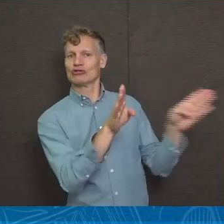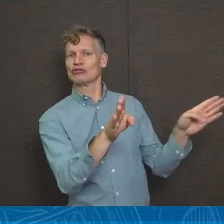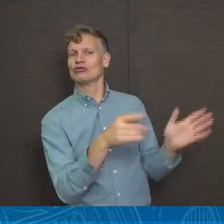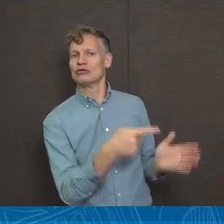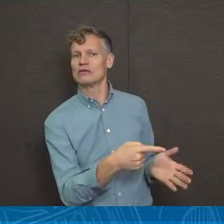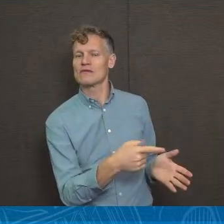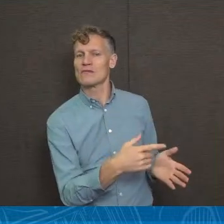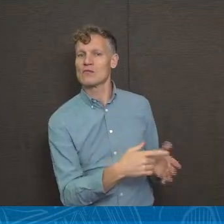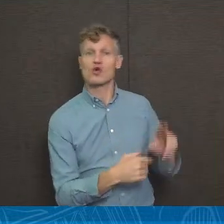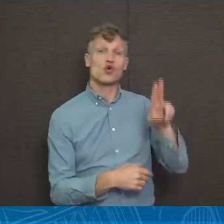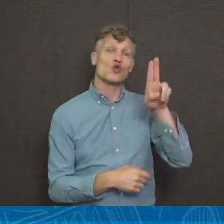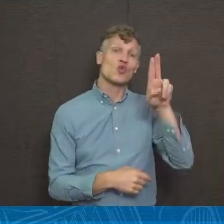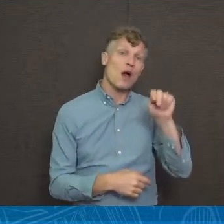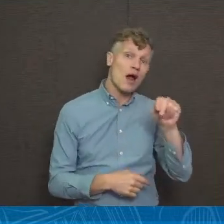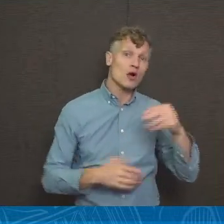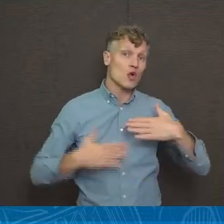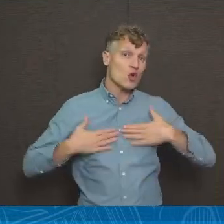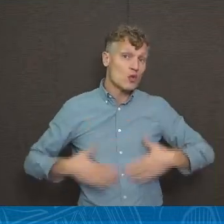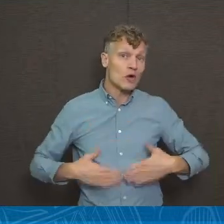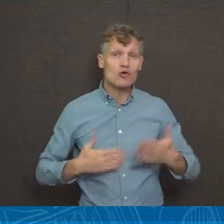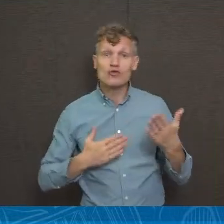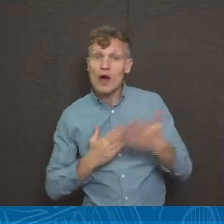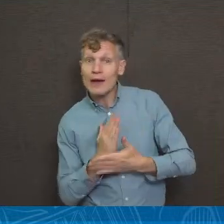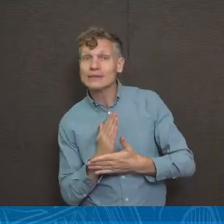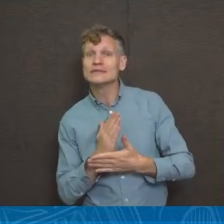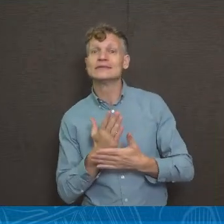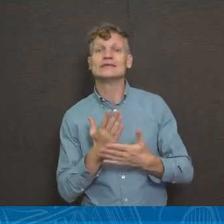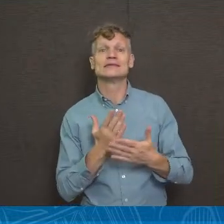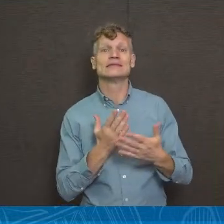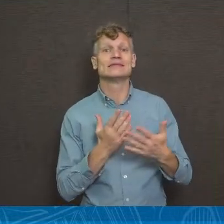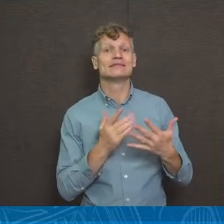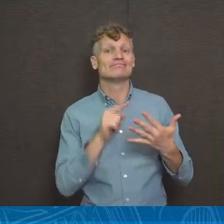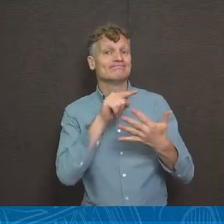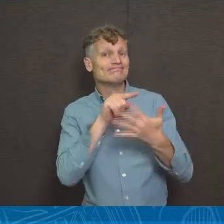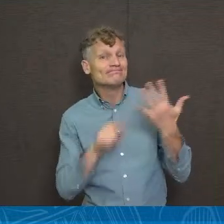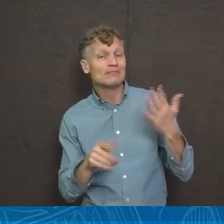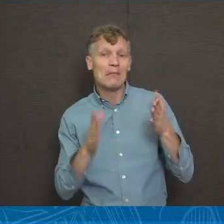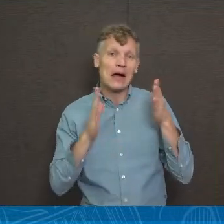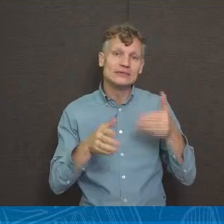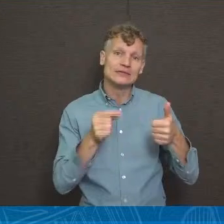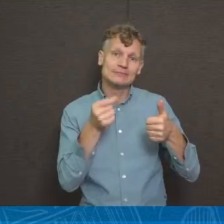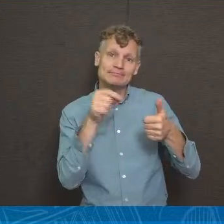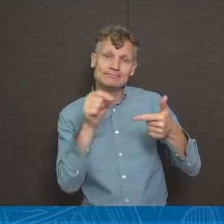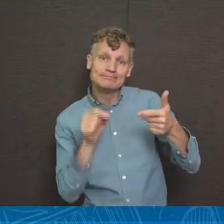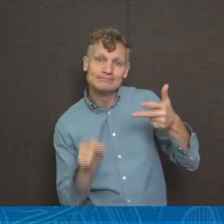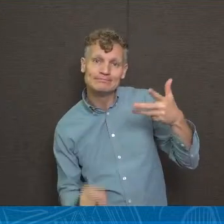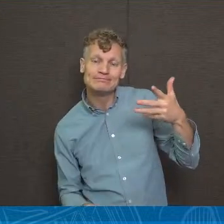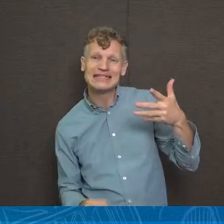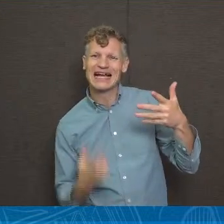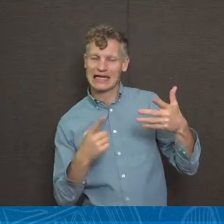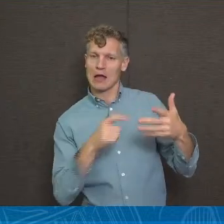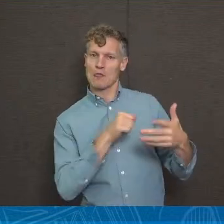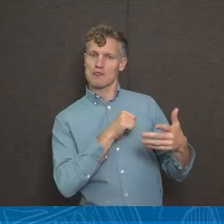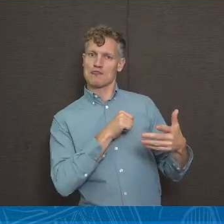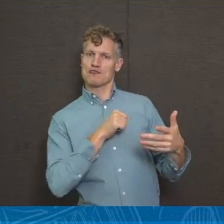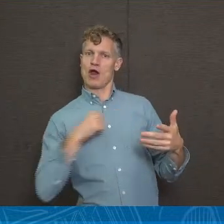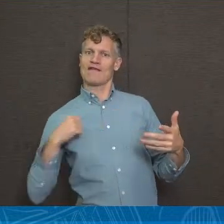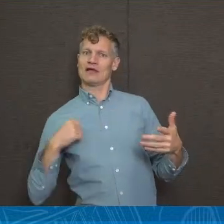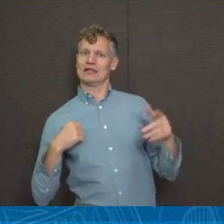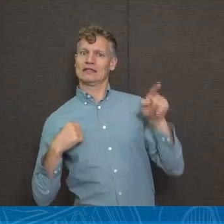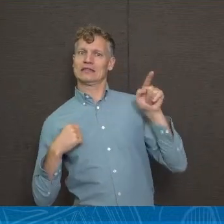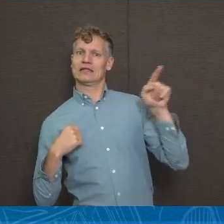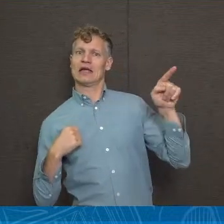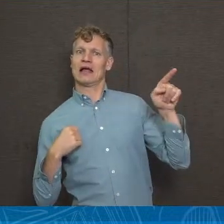UN human rights due diligence provisions and the requirements for the private sector to ensure that they are not increasing